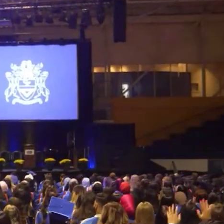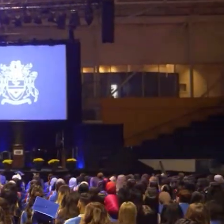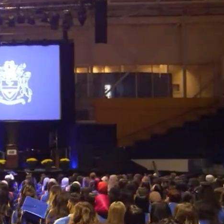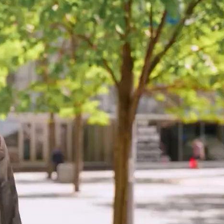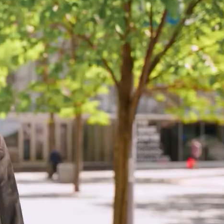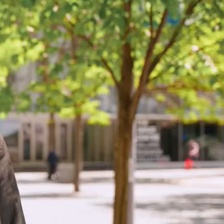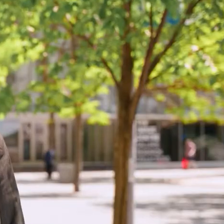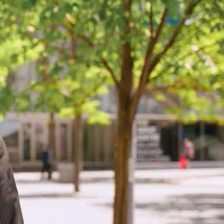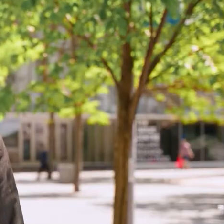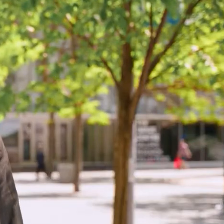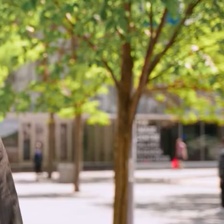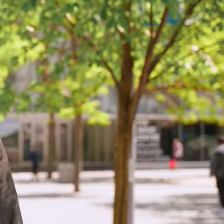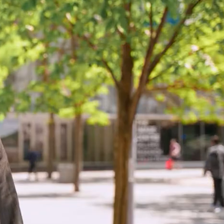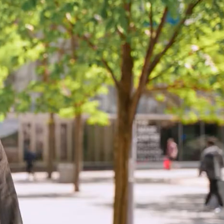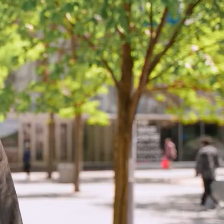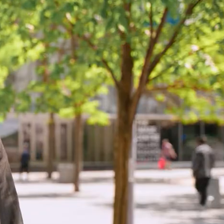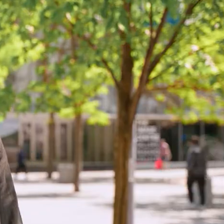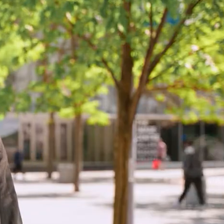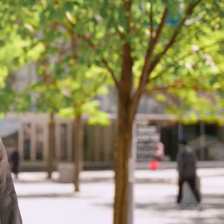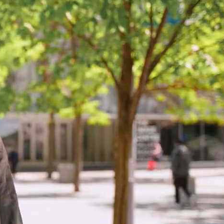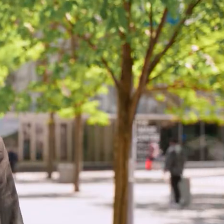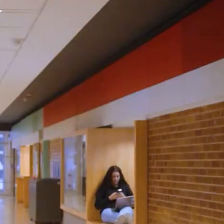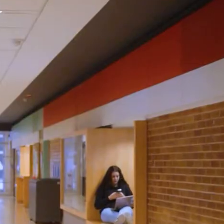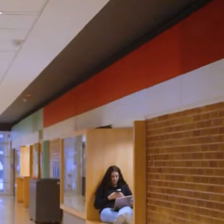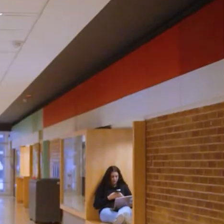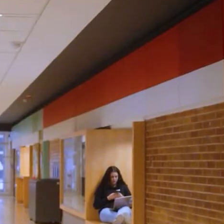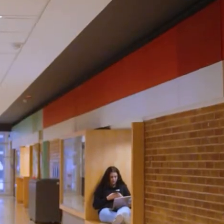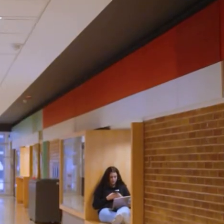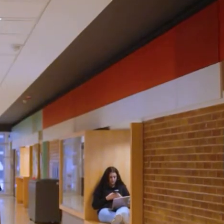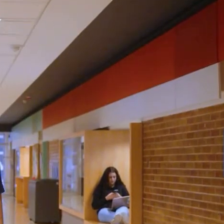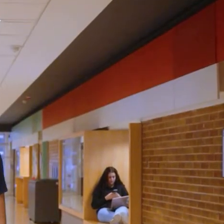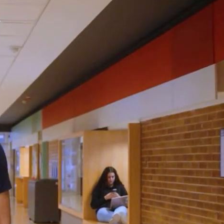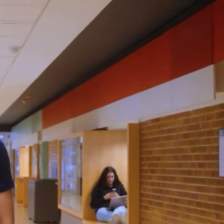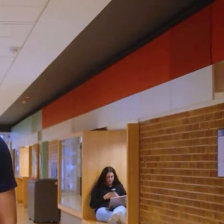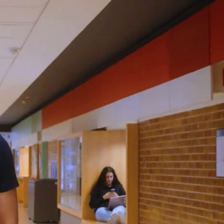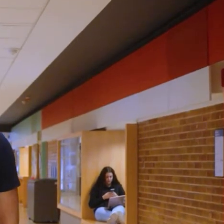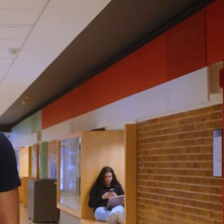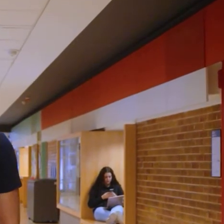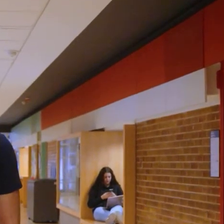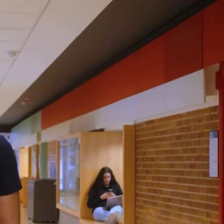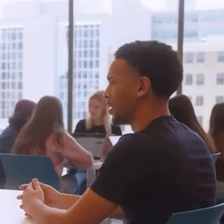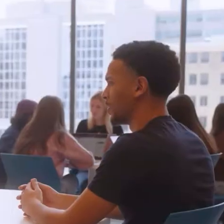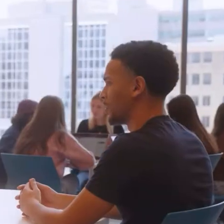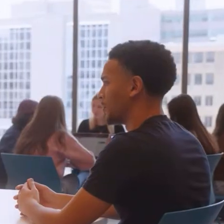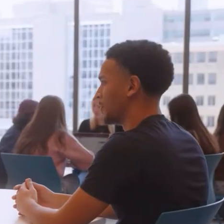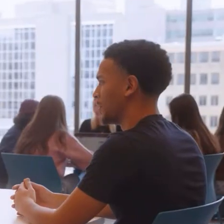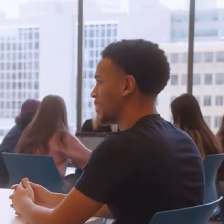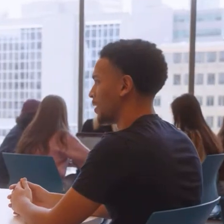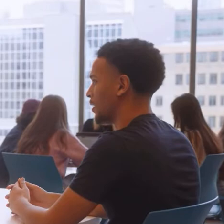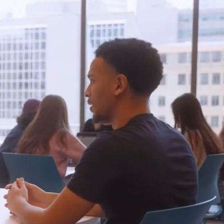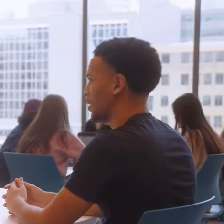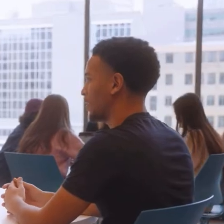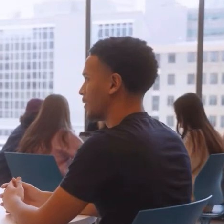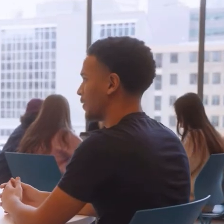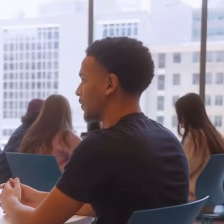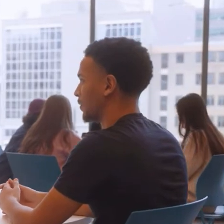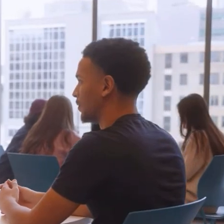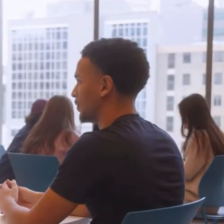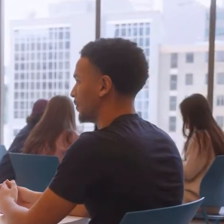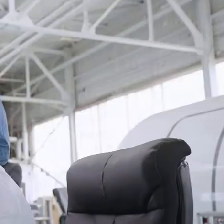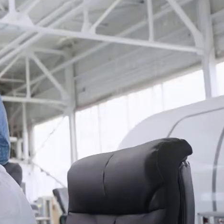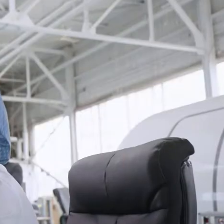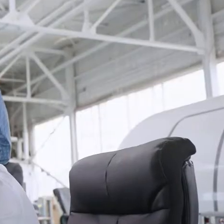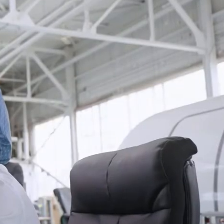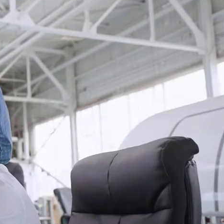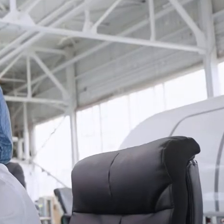you. You've completed something significant, and great opportunities await you. As you enter this next phase of your